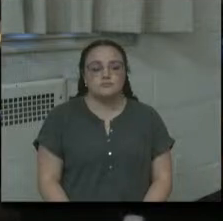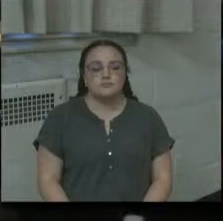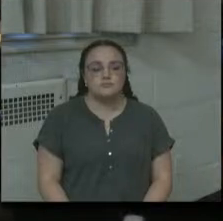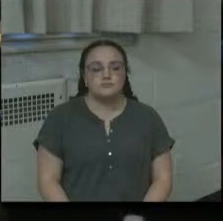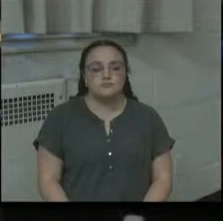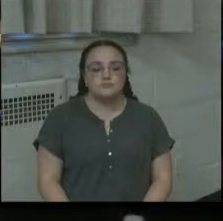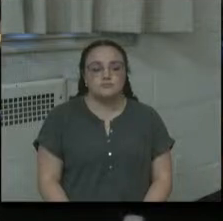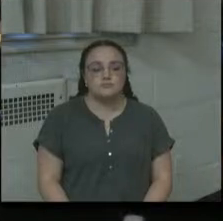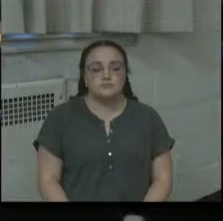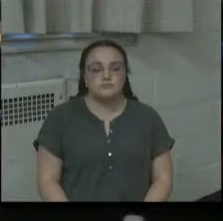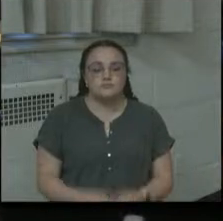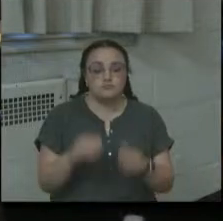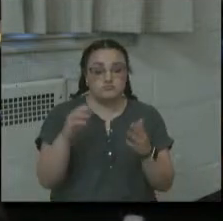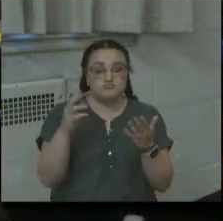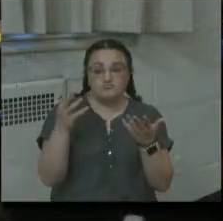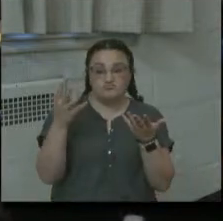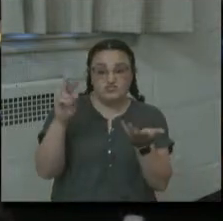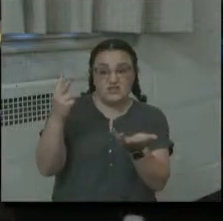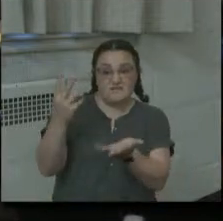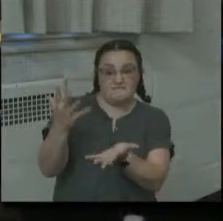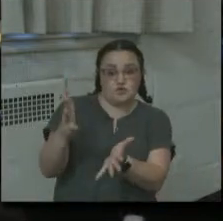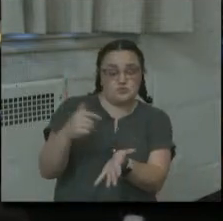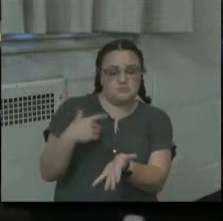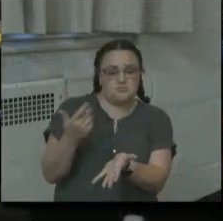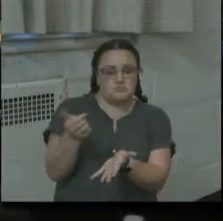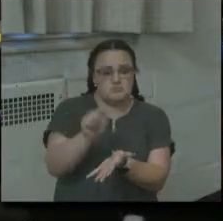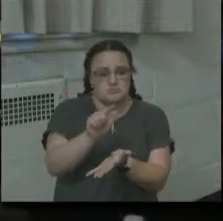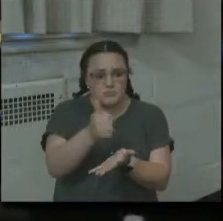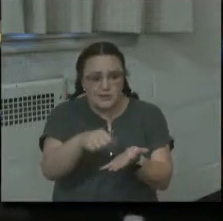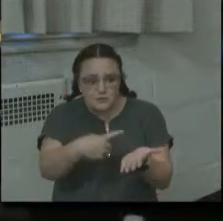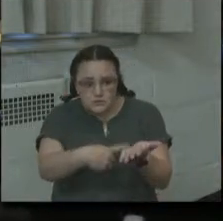It has been moved and seconded. Is there any discussion?